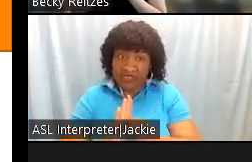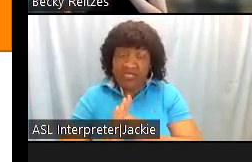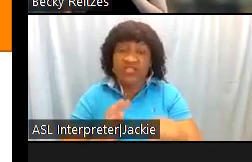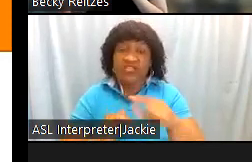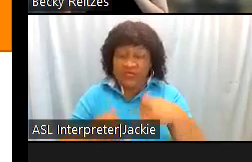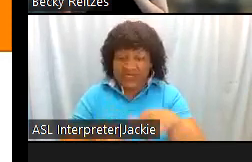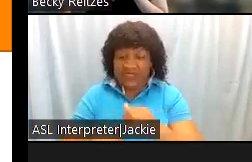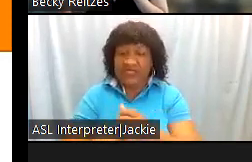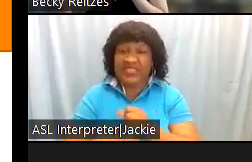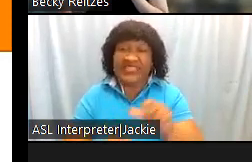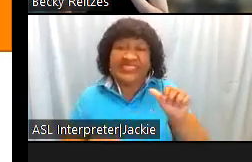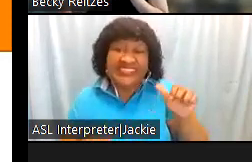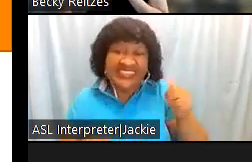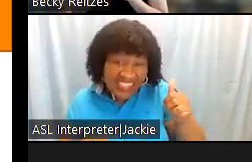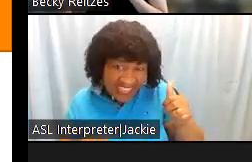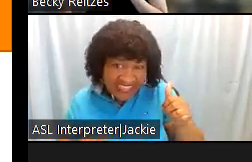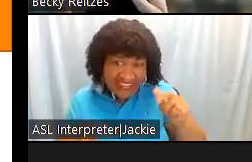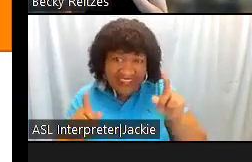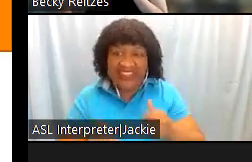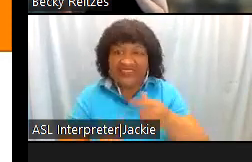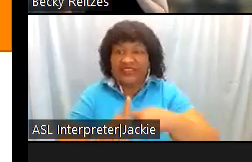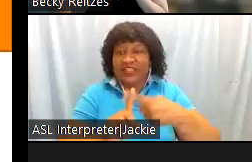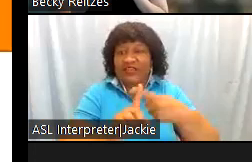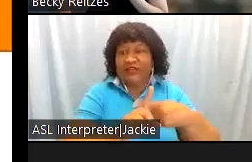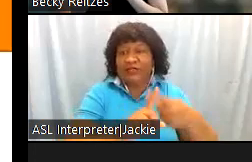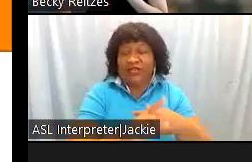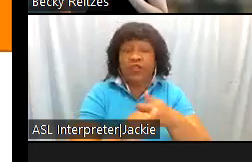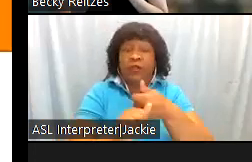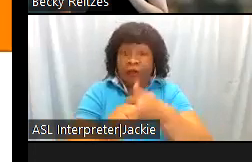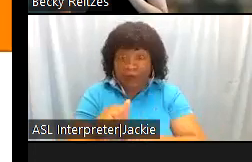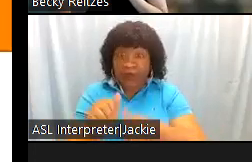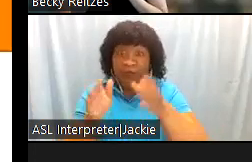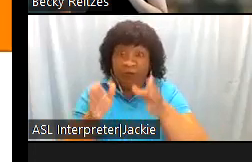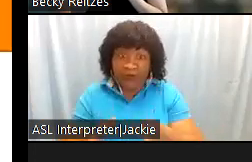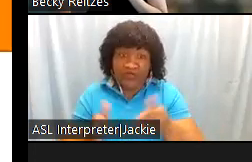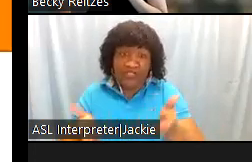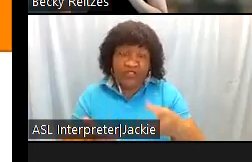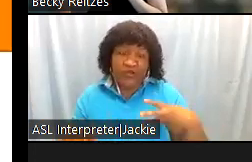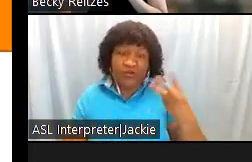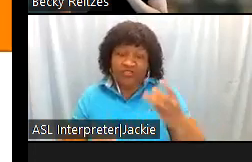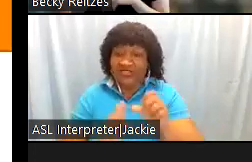get 10 tests per month per person in Washington.